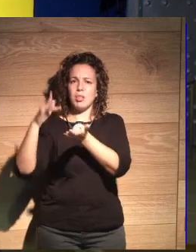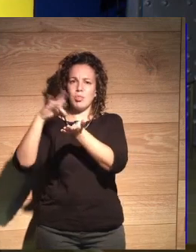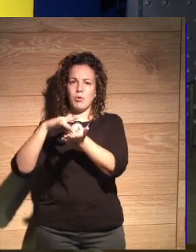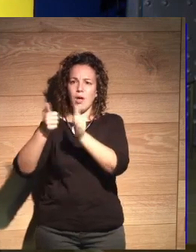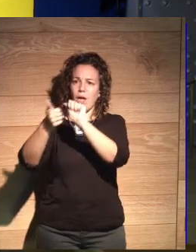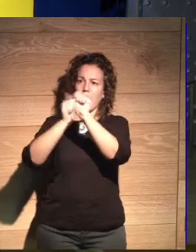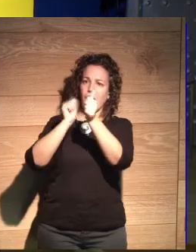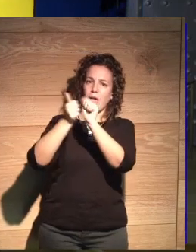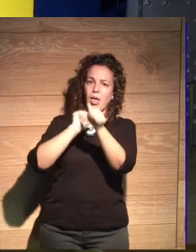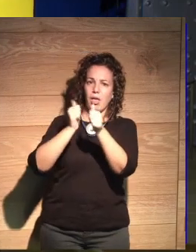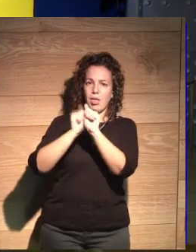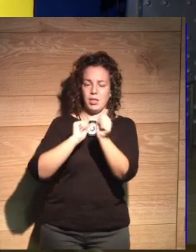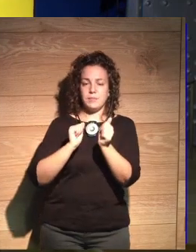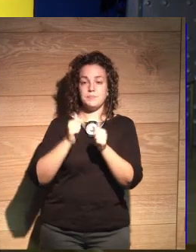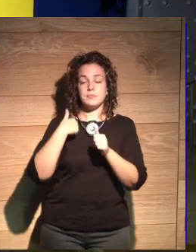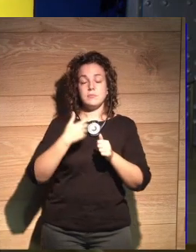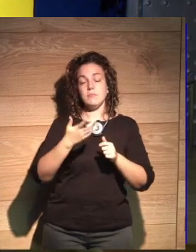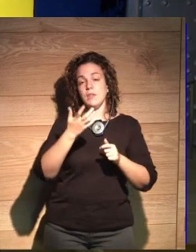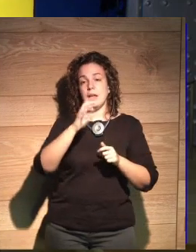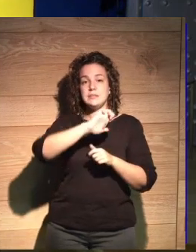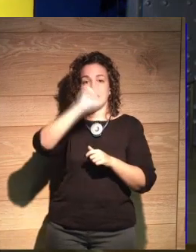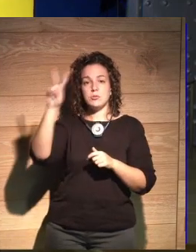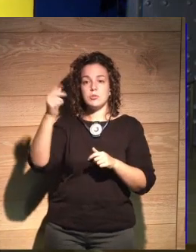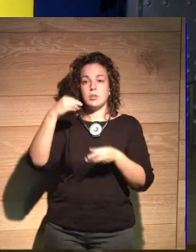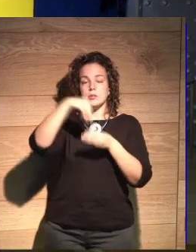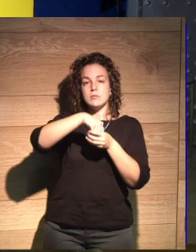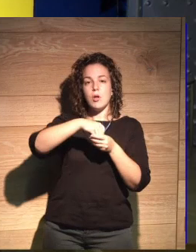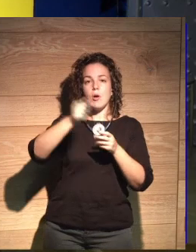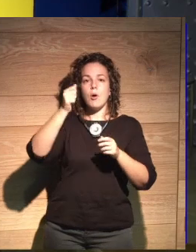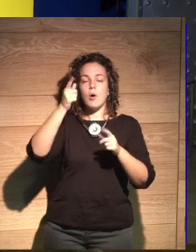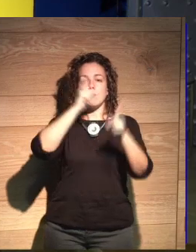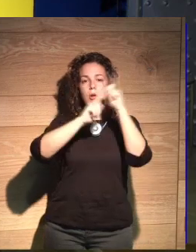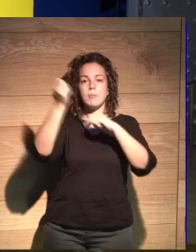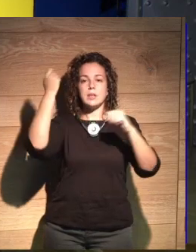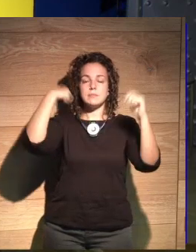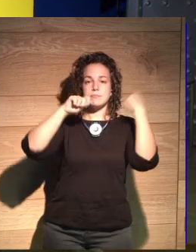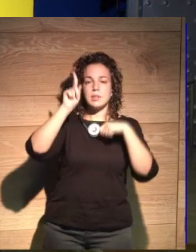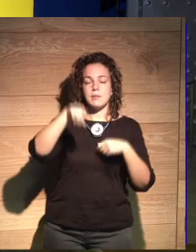of education and voting and health,